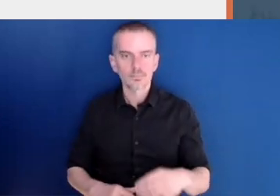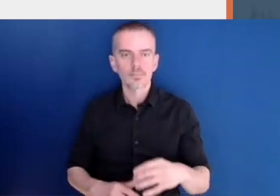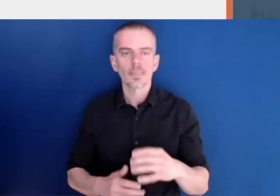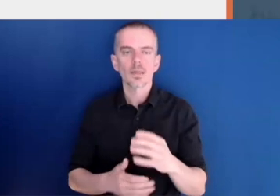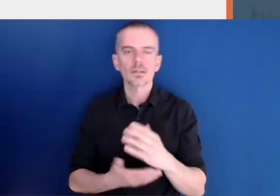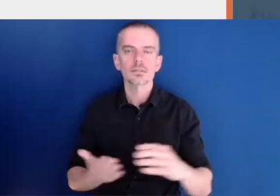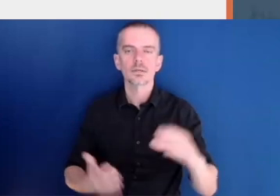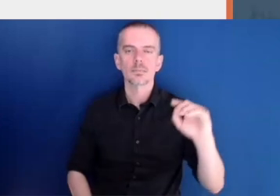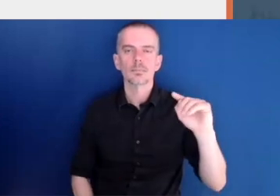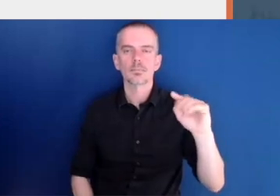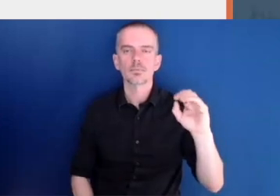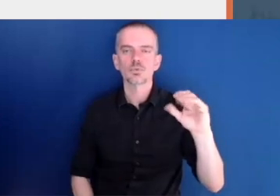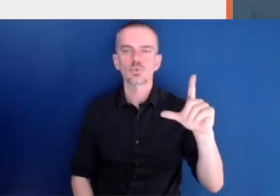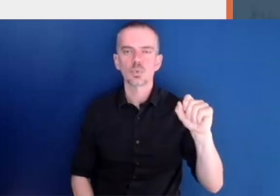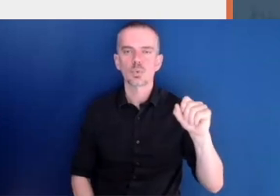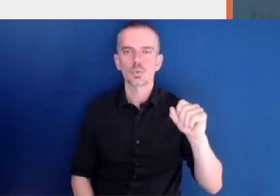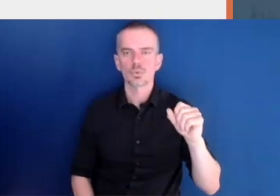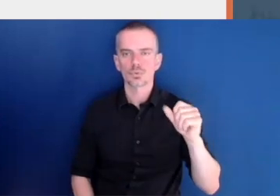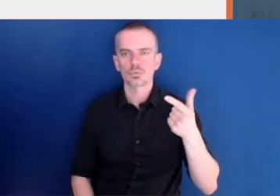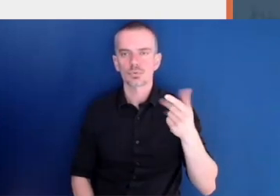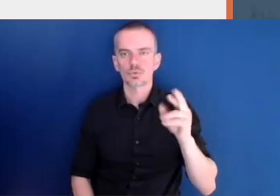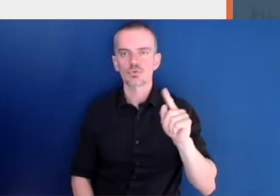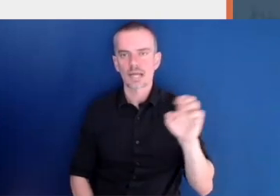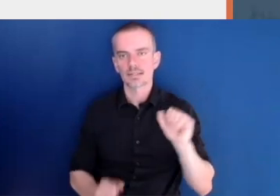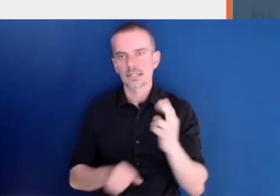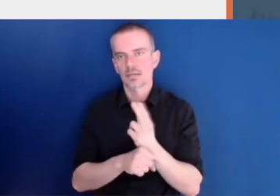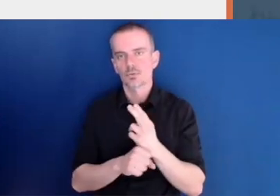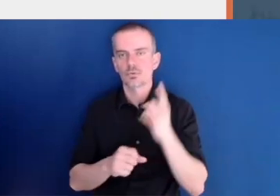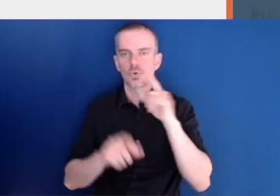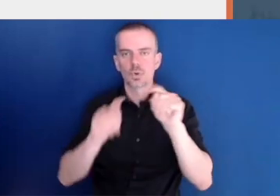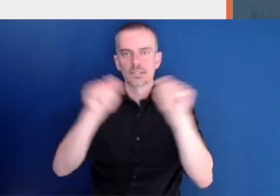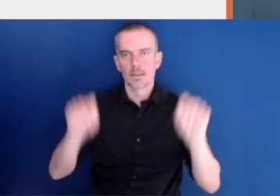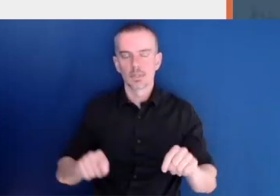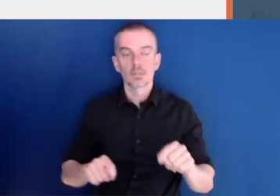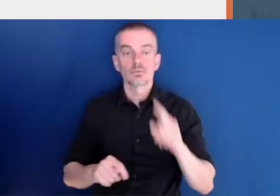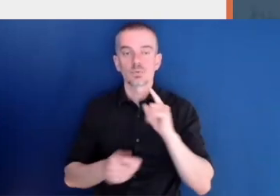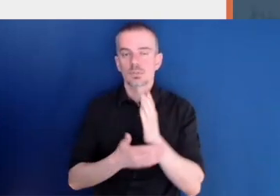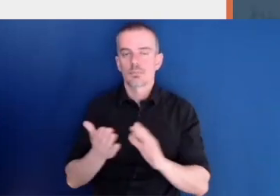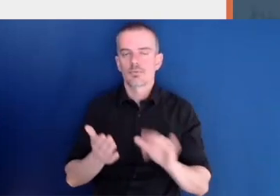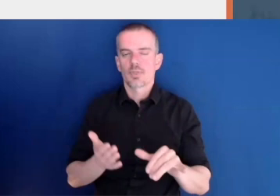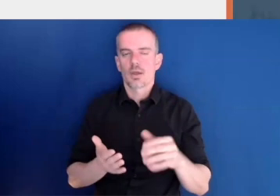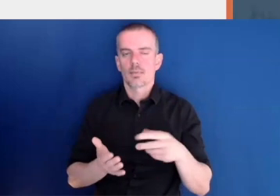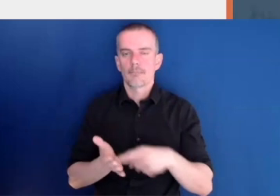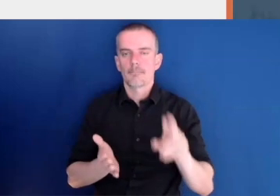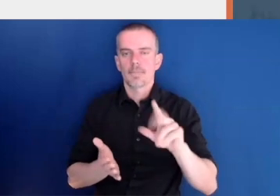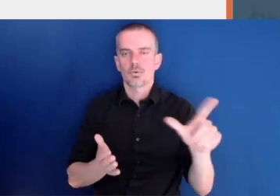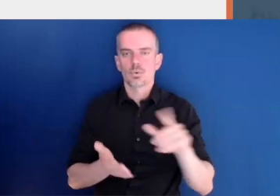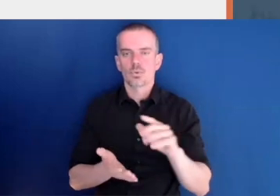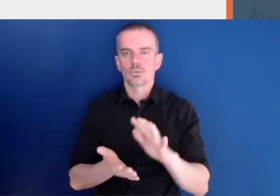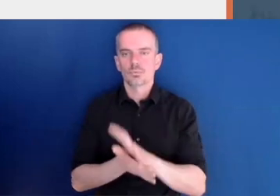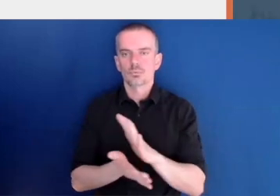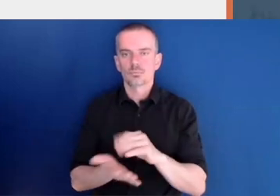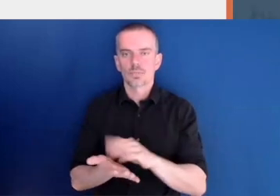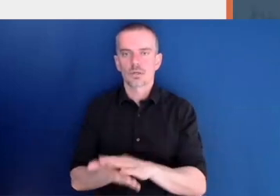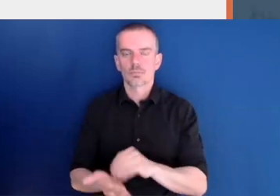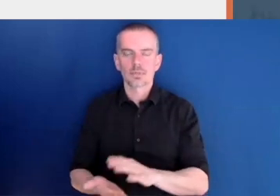generally provided to grantees that they can use as a template for some of these payroll documentations that can be really helpful, especially